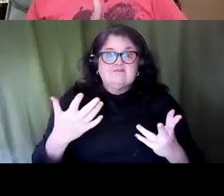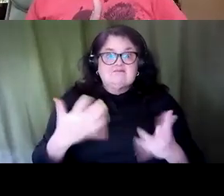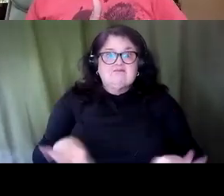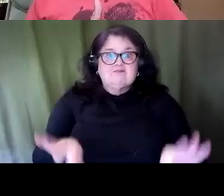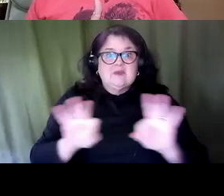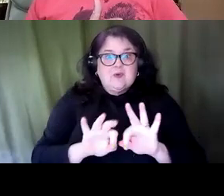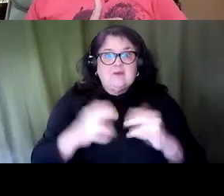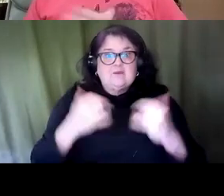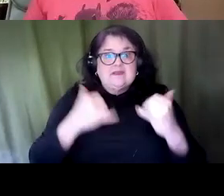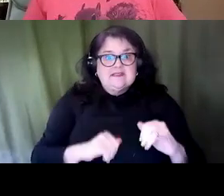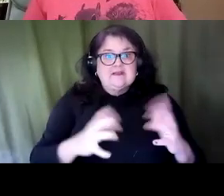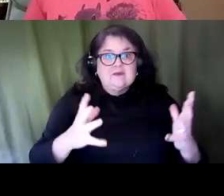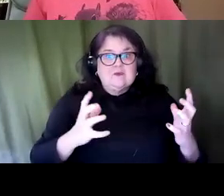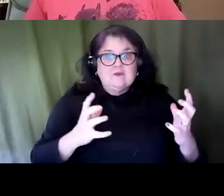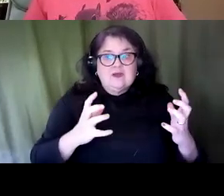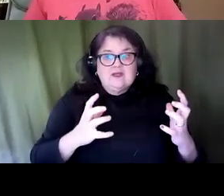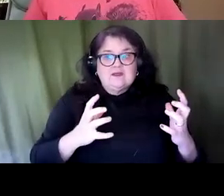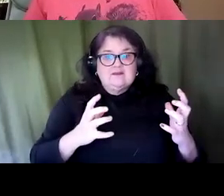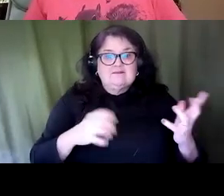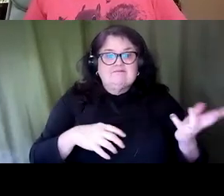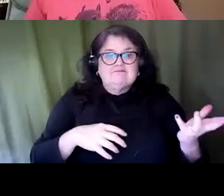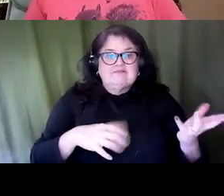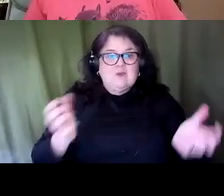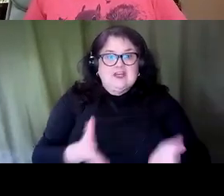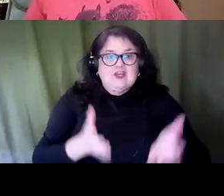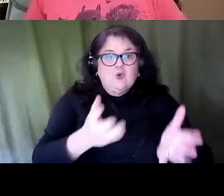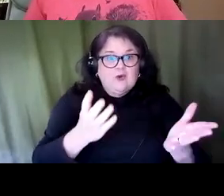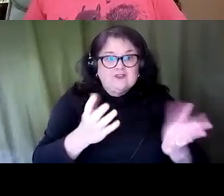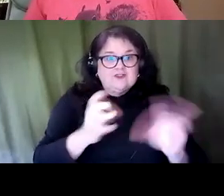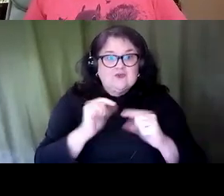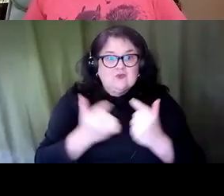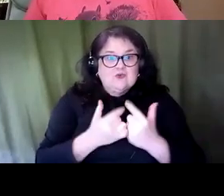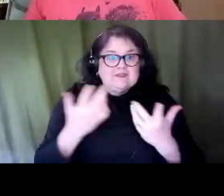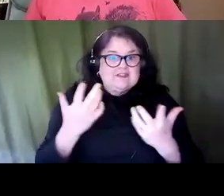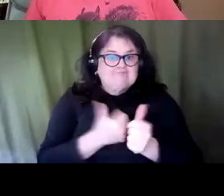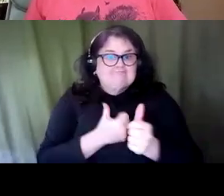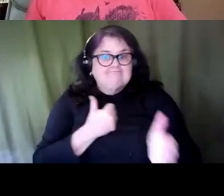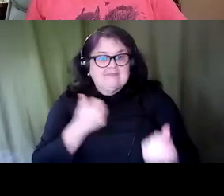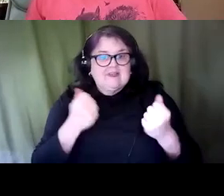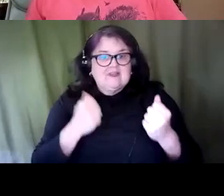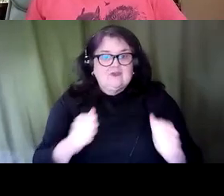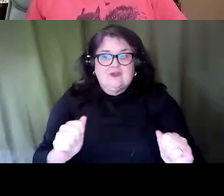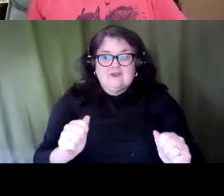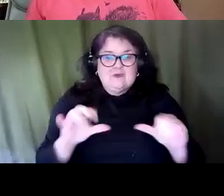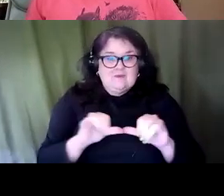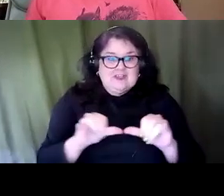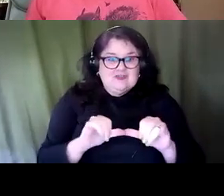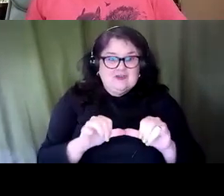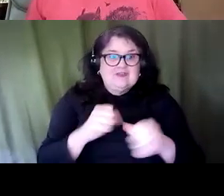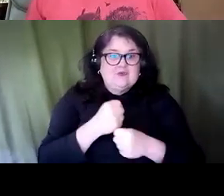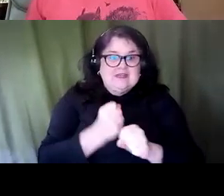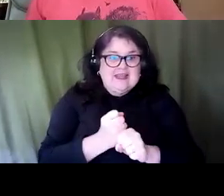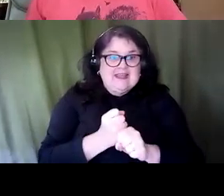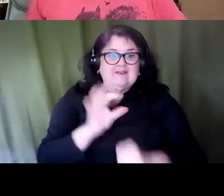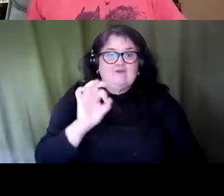but still I want to encourage groups to shy away from trying to measure and create formulas for everything, because when you